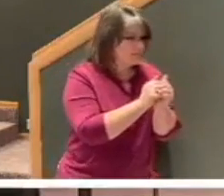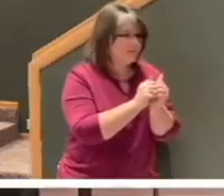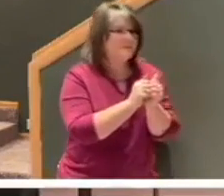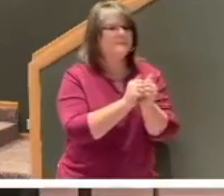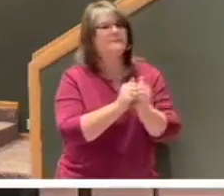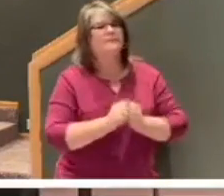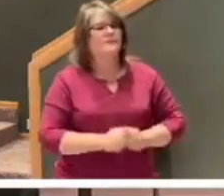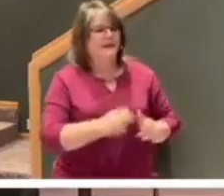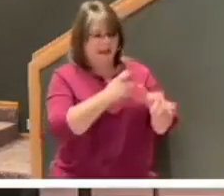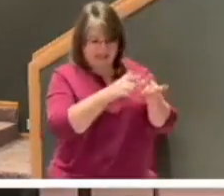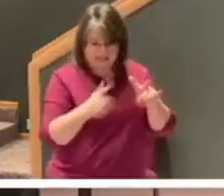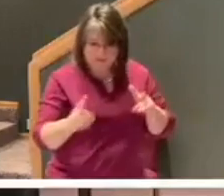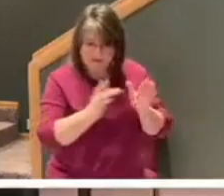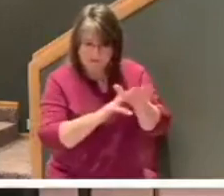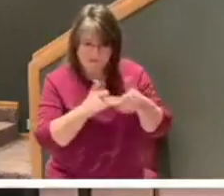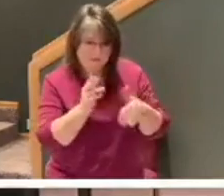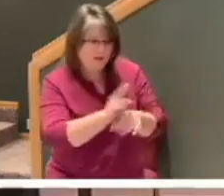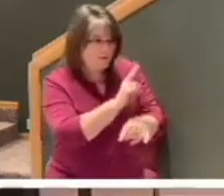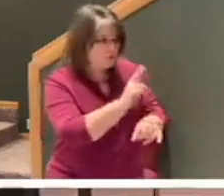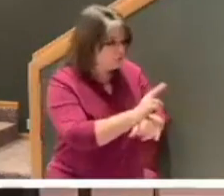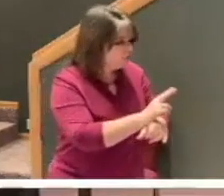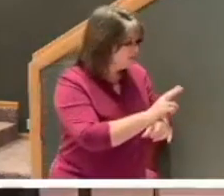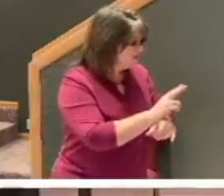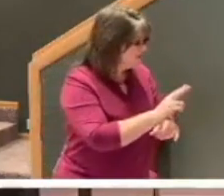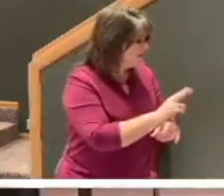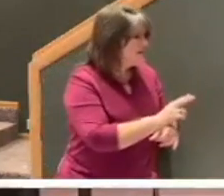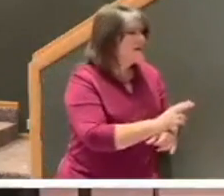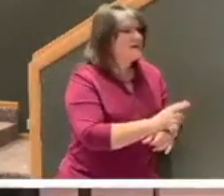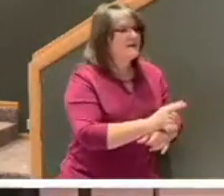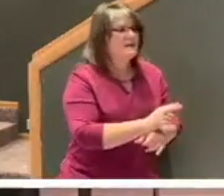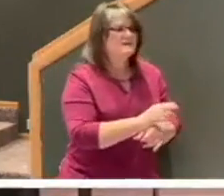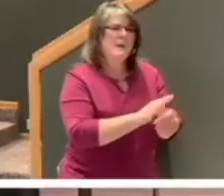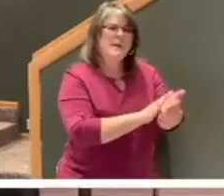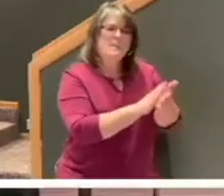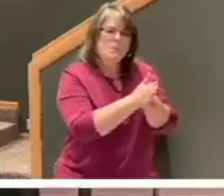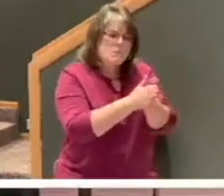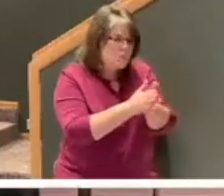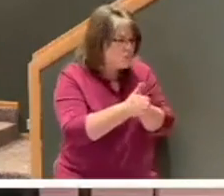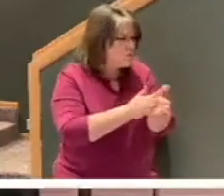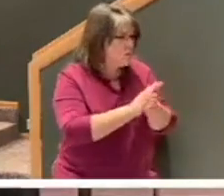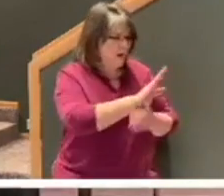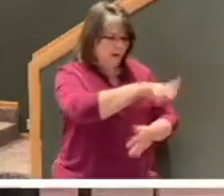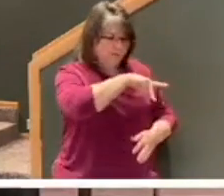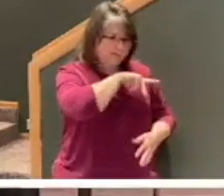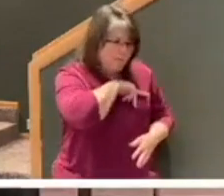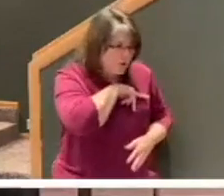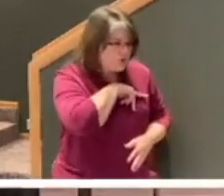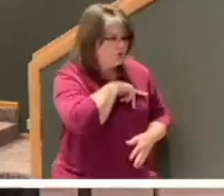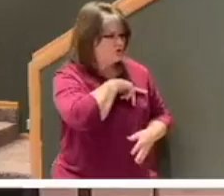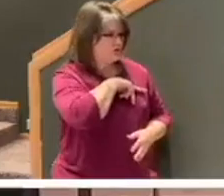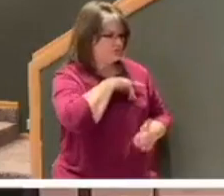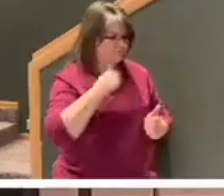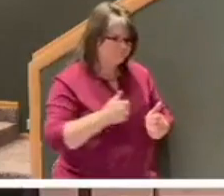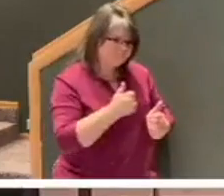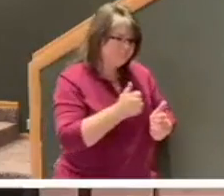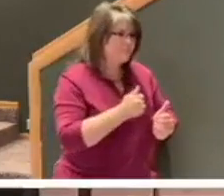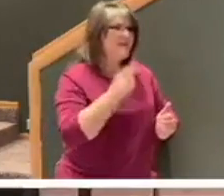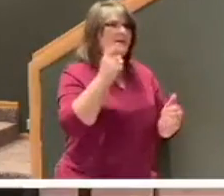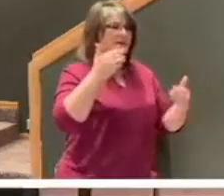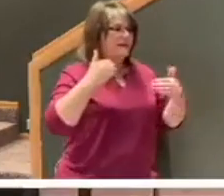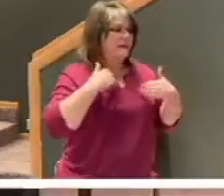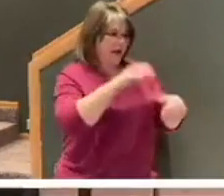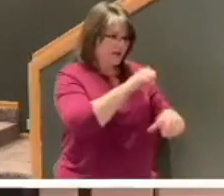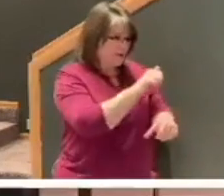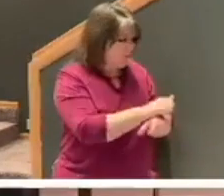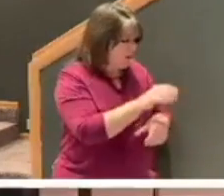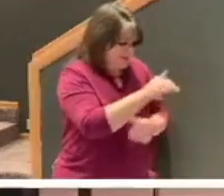And the language that the Bible uses is one of passionate, personal pursuit. He had an